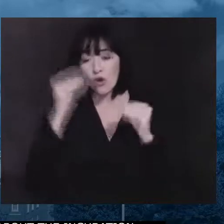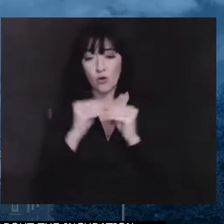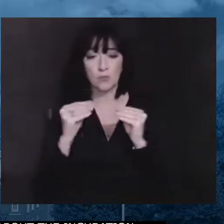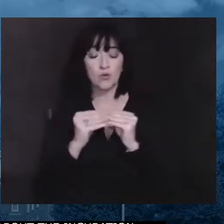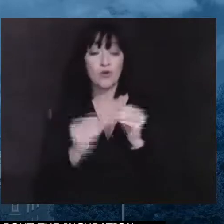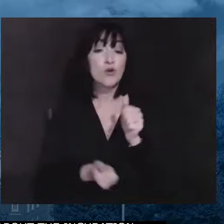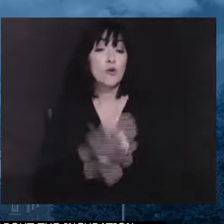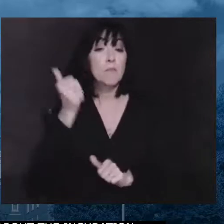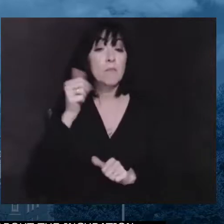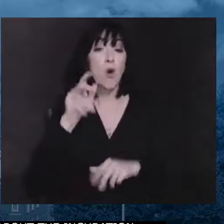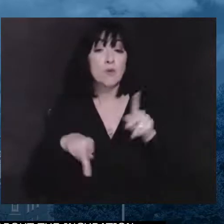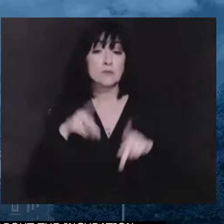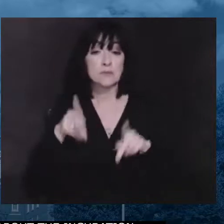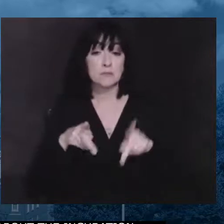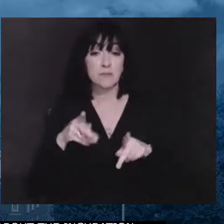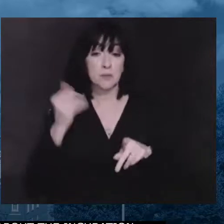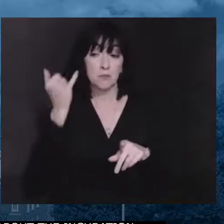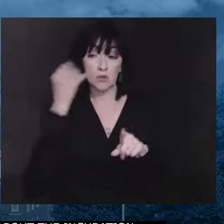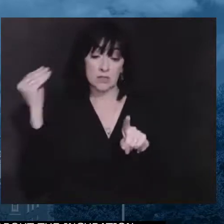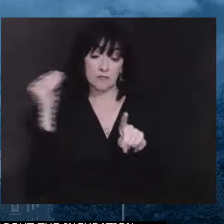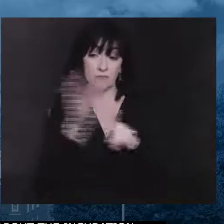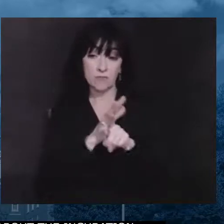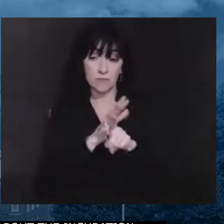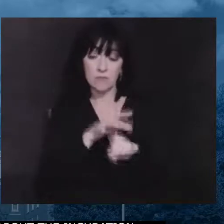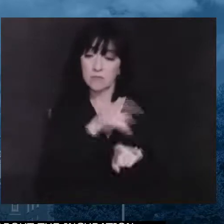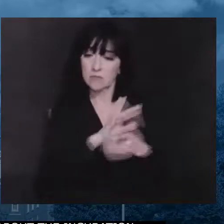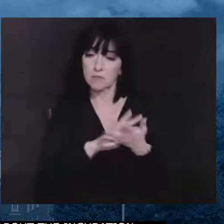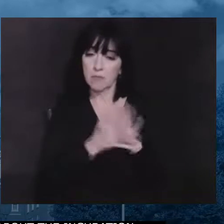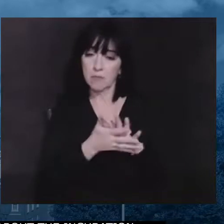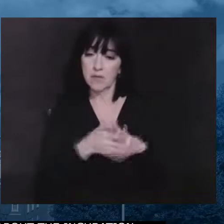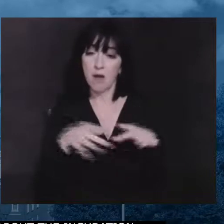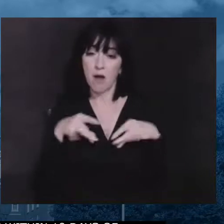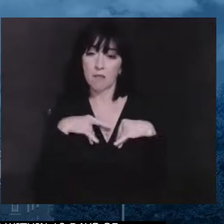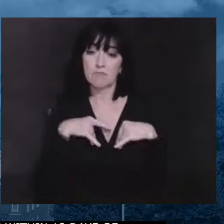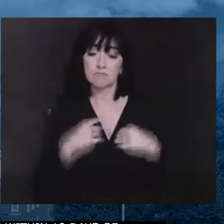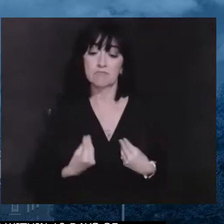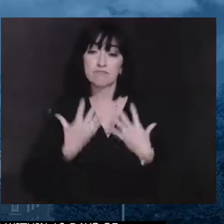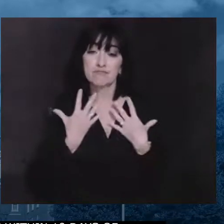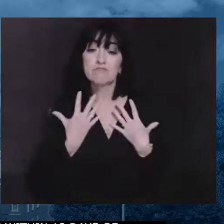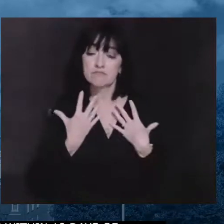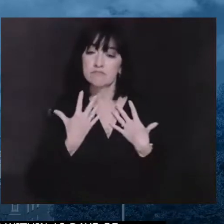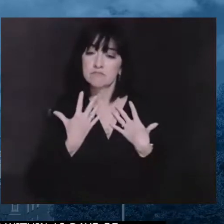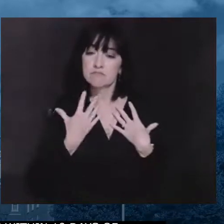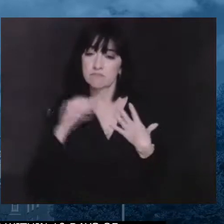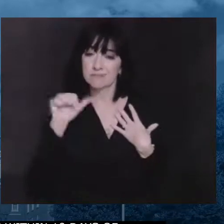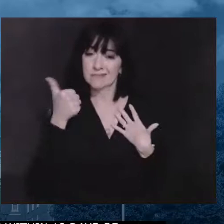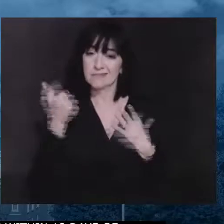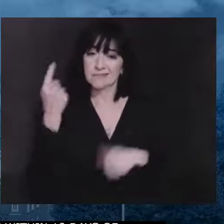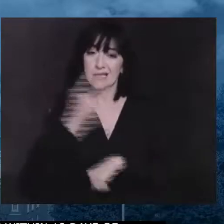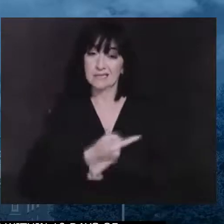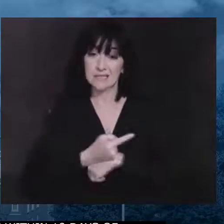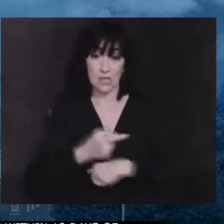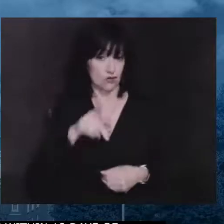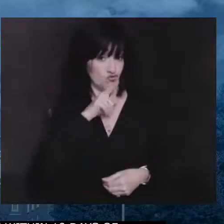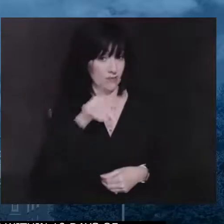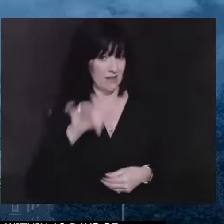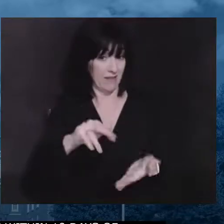10 days of exposure. Today really is the drop dead date, if you